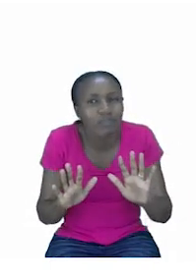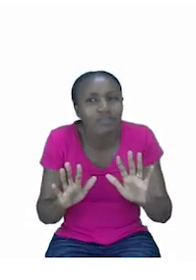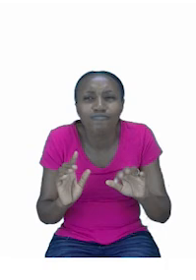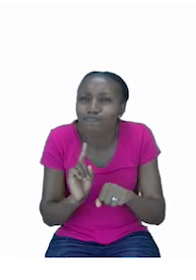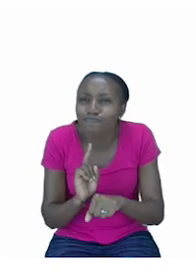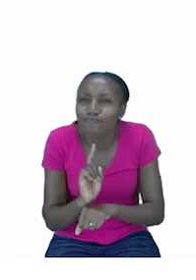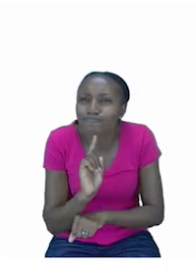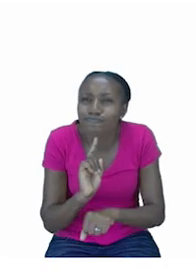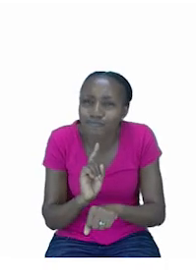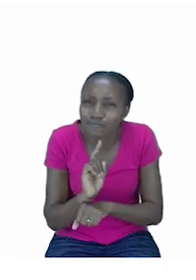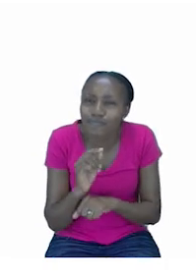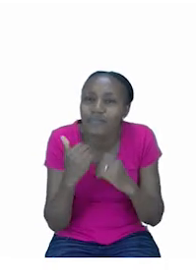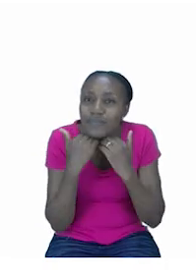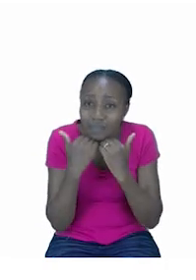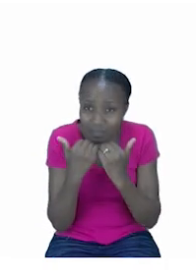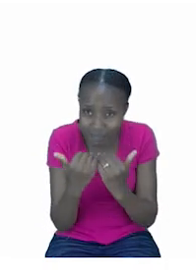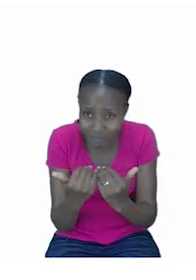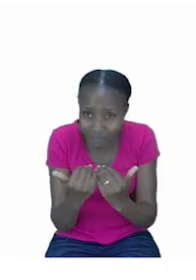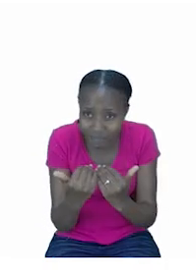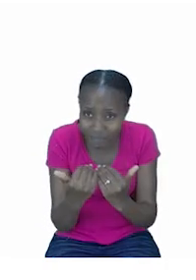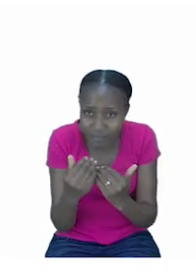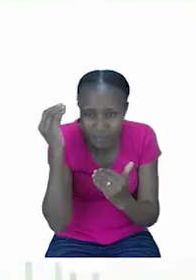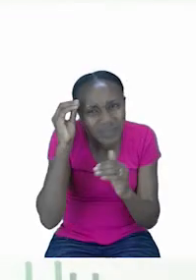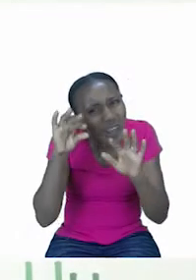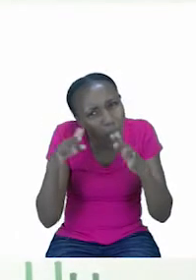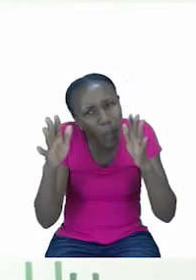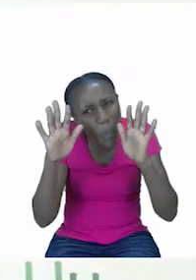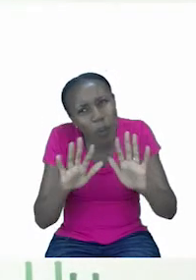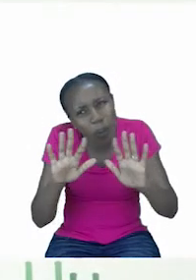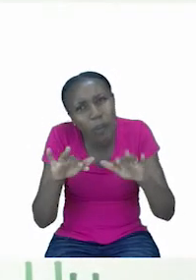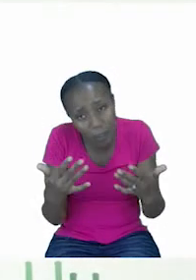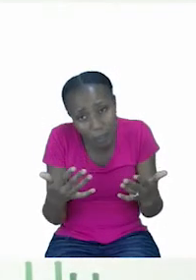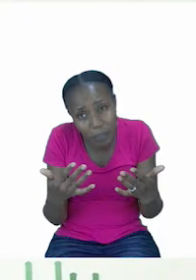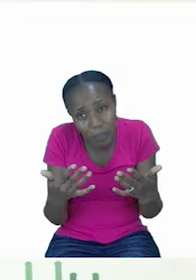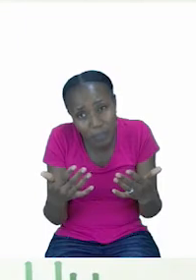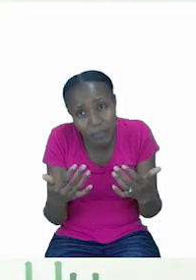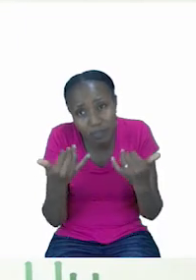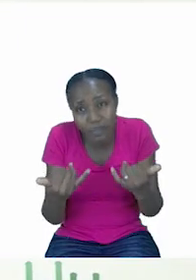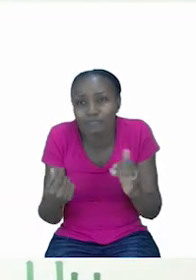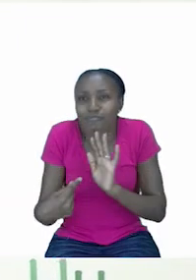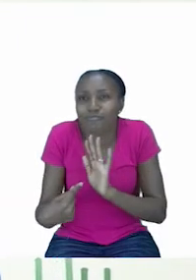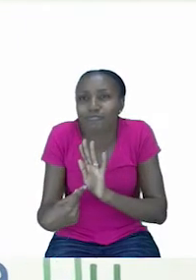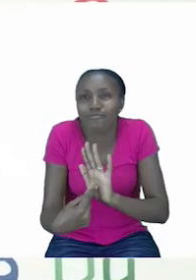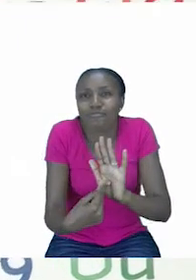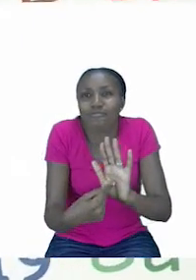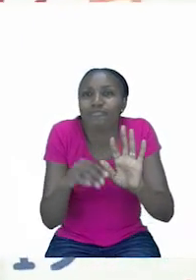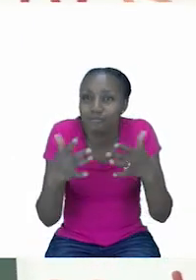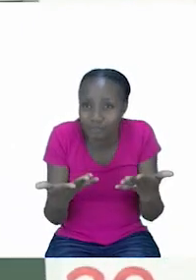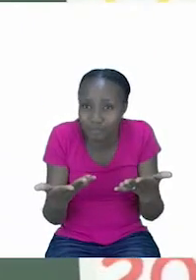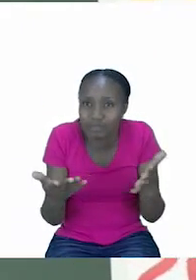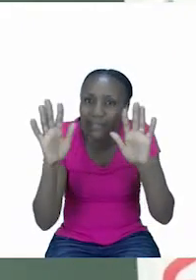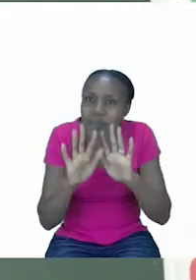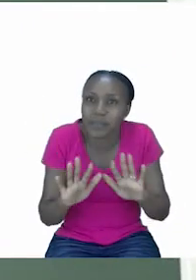to grade 1s that we know how to color correctly. So I am going to show you on the board. We're